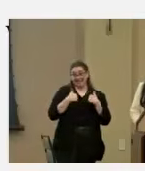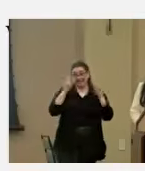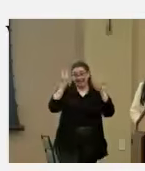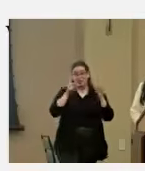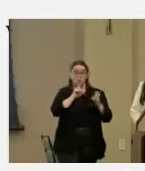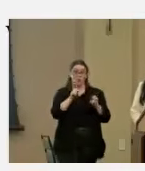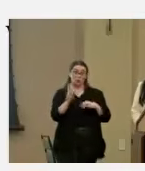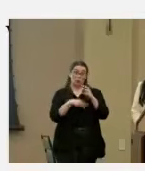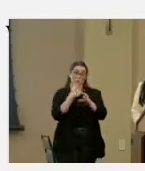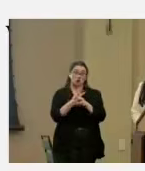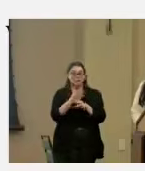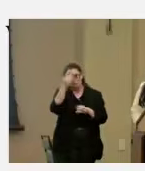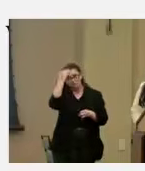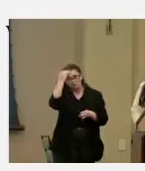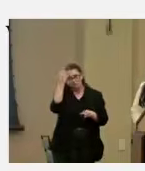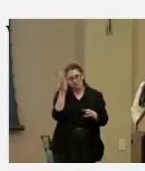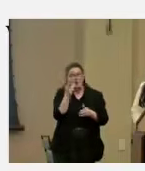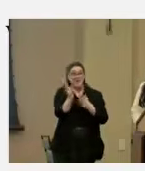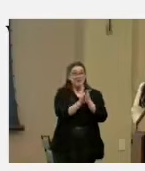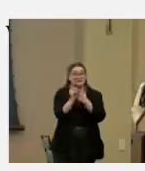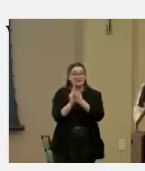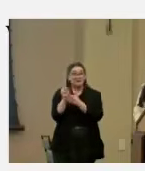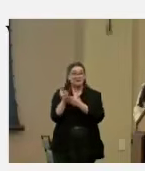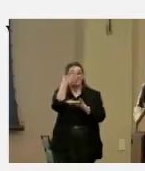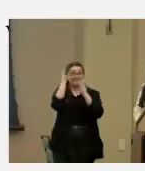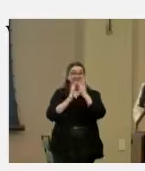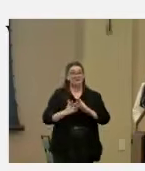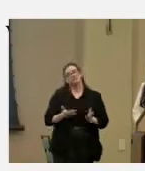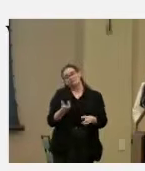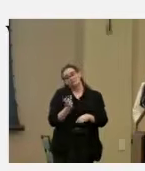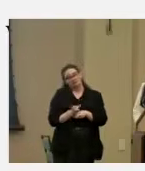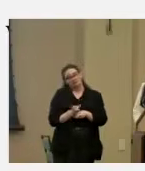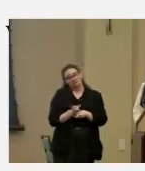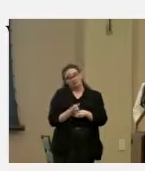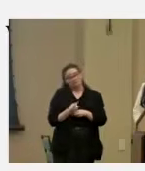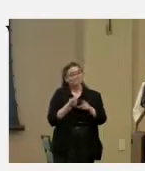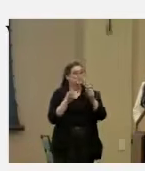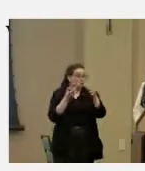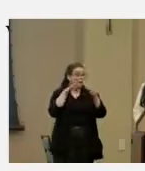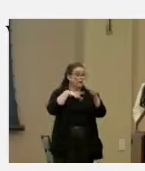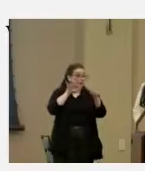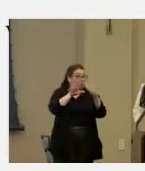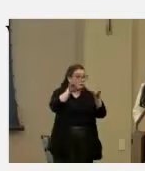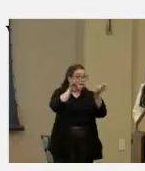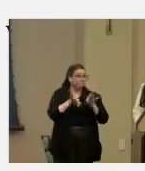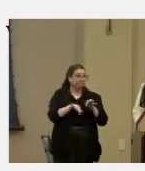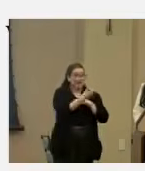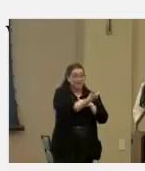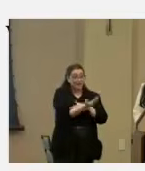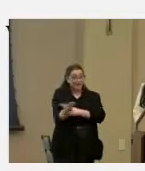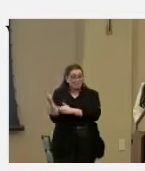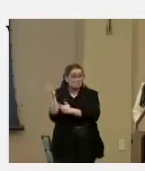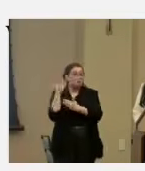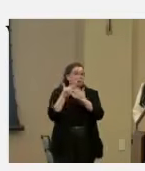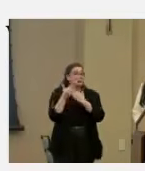world, and that's tough to do. So I like your explanation. Put it on every morning, even if you're not leaving